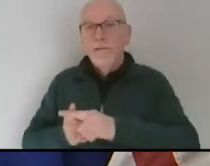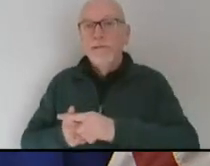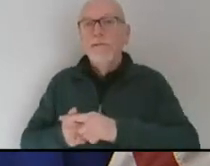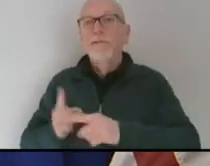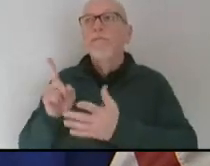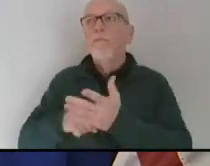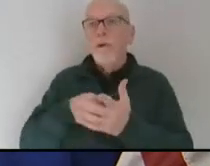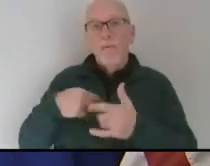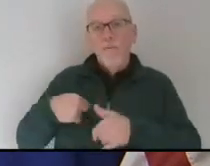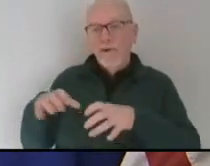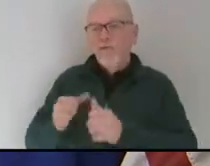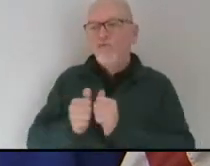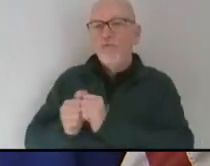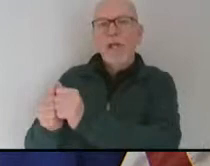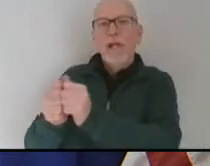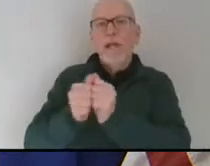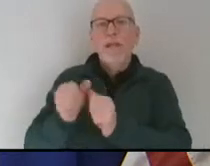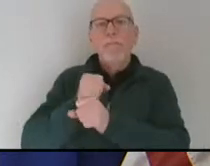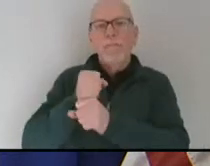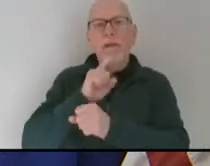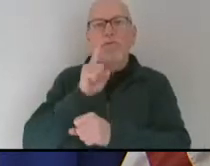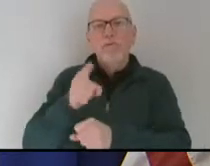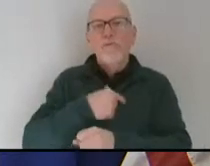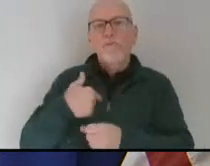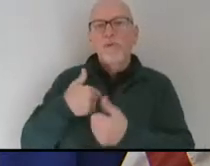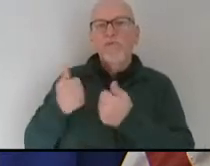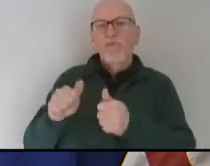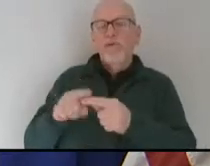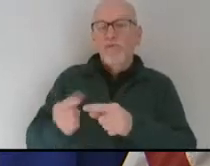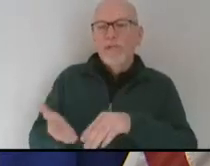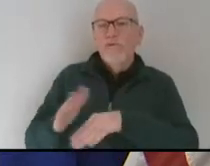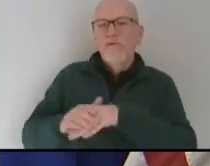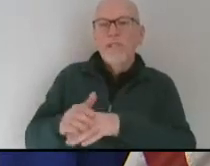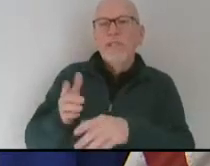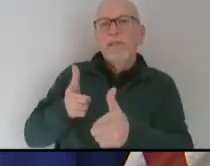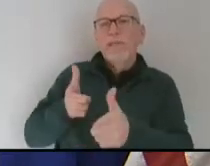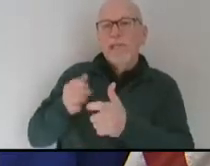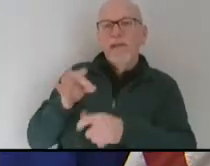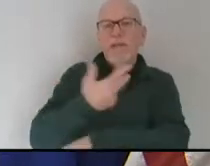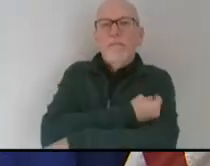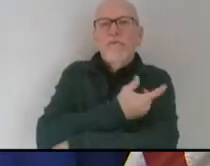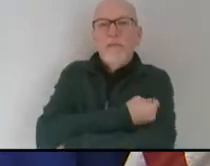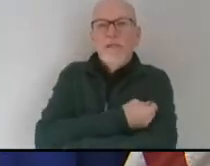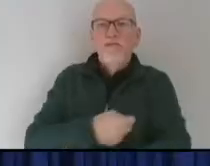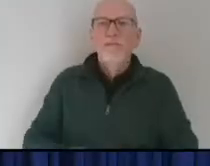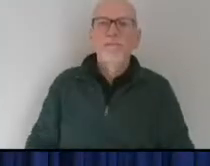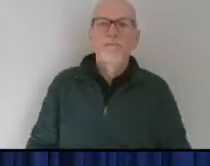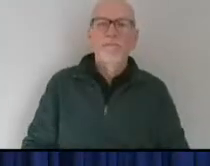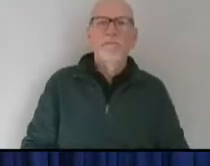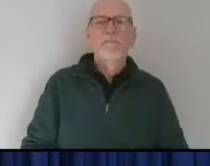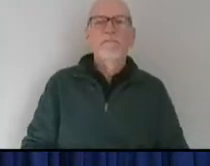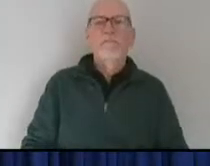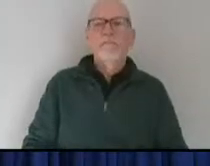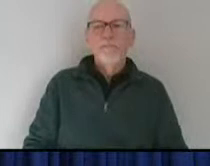all doing together, and that is making sure we're trying to increase the speed of immunizations.